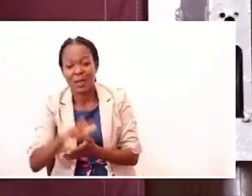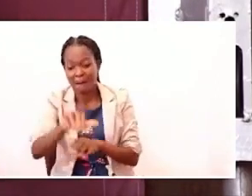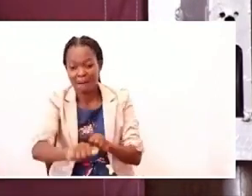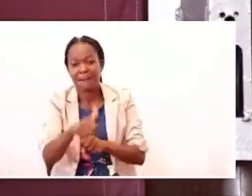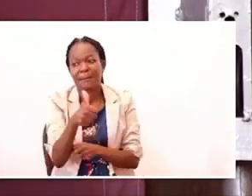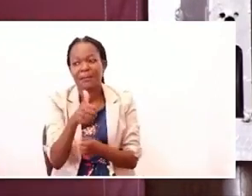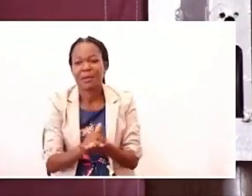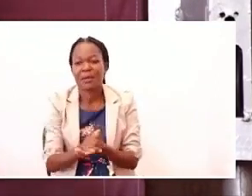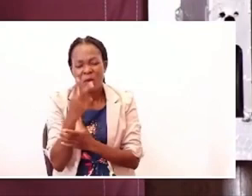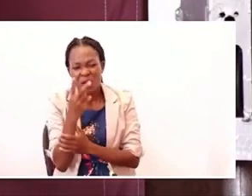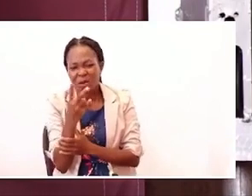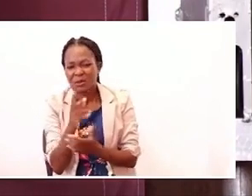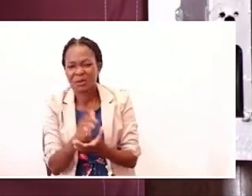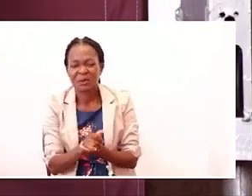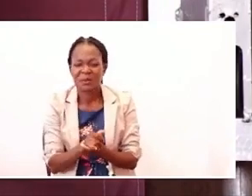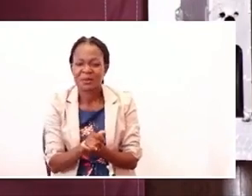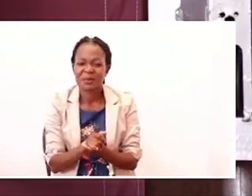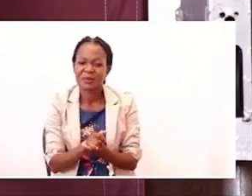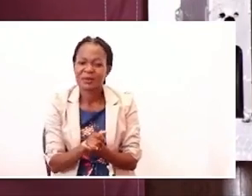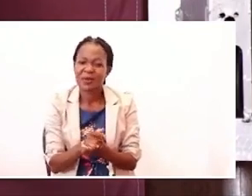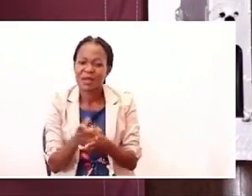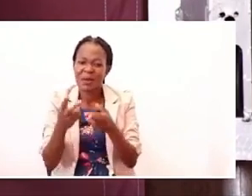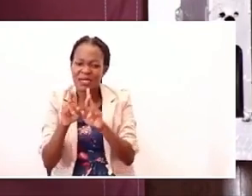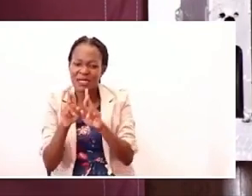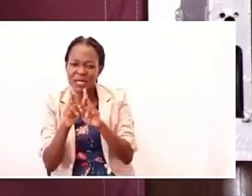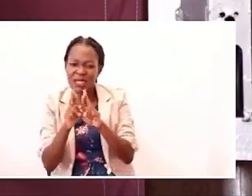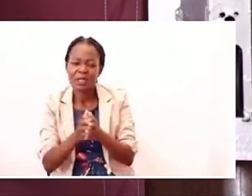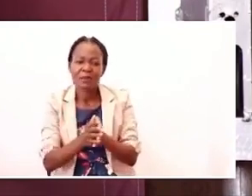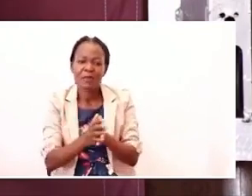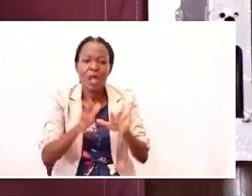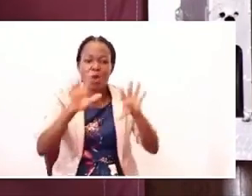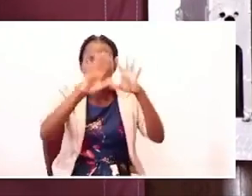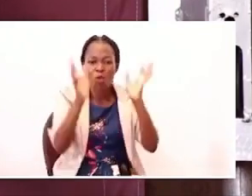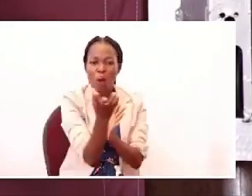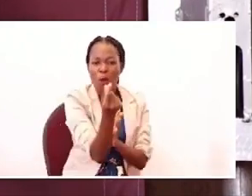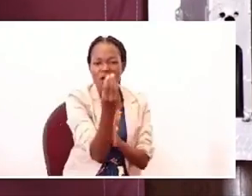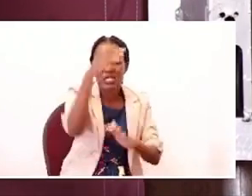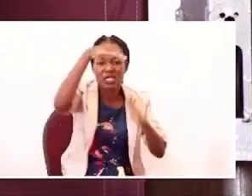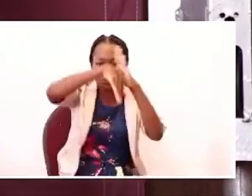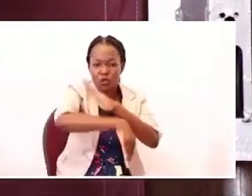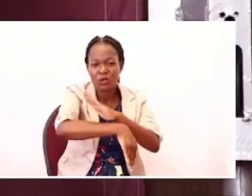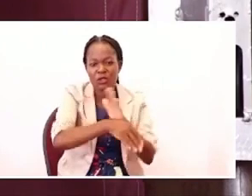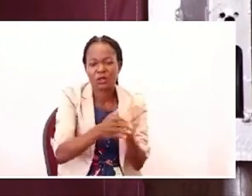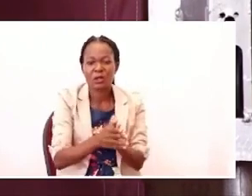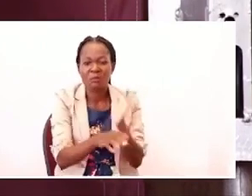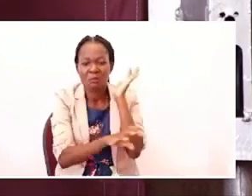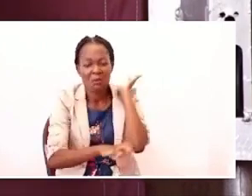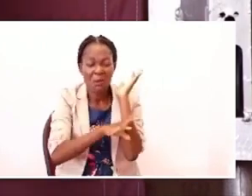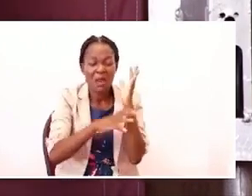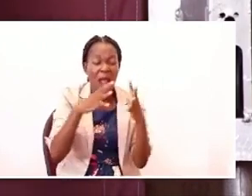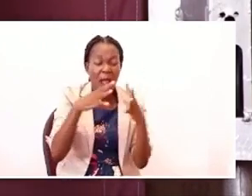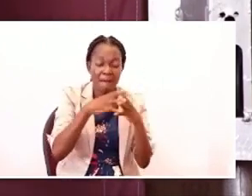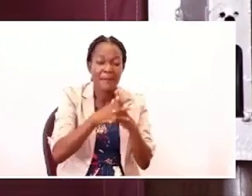a result of the global recession of the 1970s, African countries found